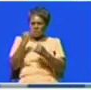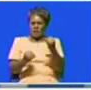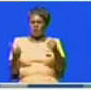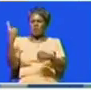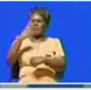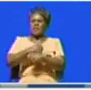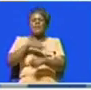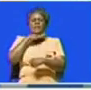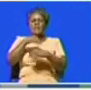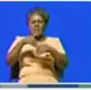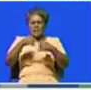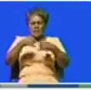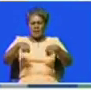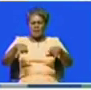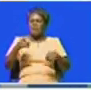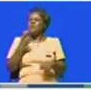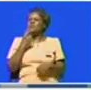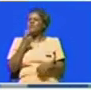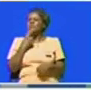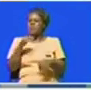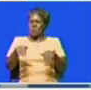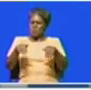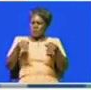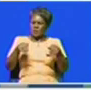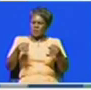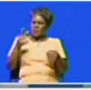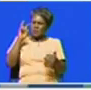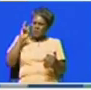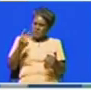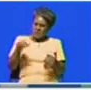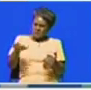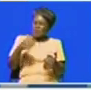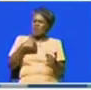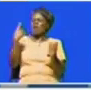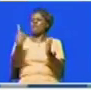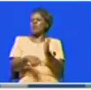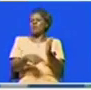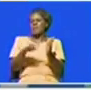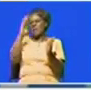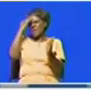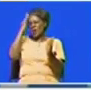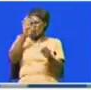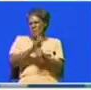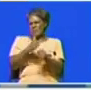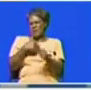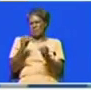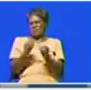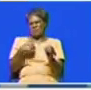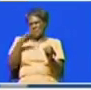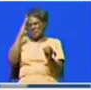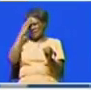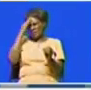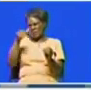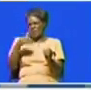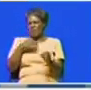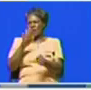think the deadline is Tuesday. We still don't have it. So we are waiting to see what it is that they have in there. I doubt they have much, because I doubt that